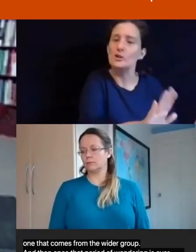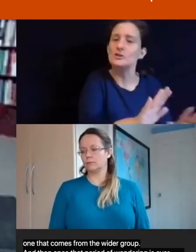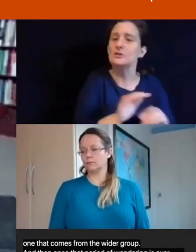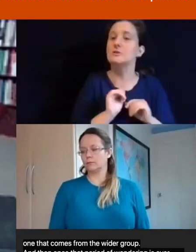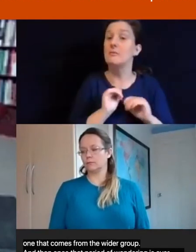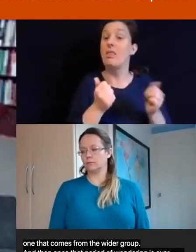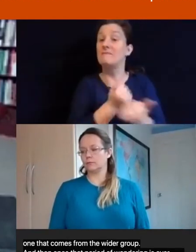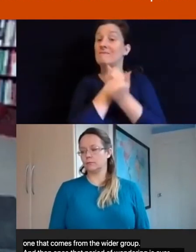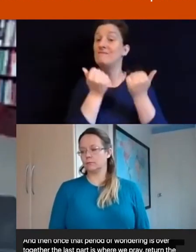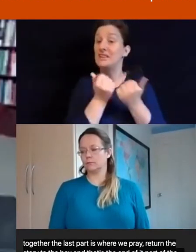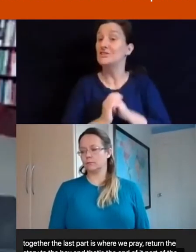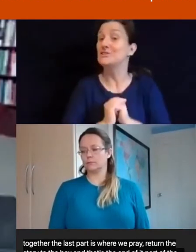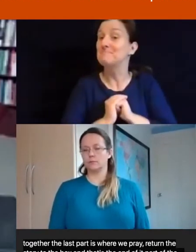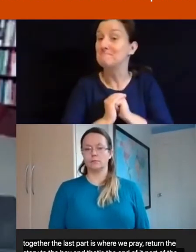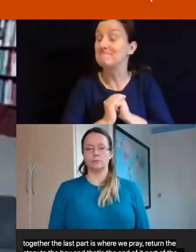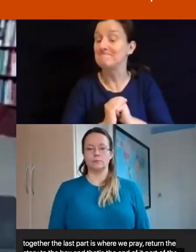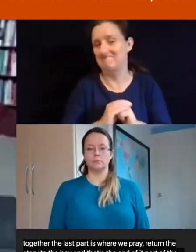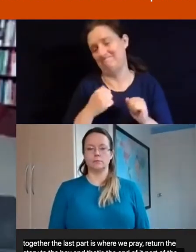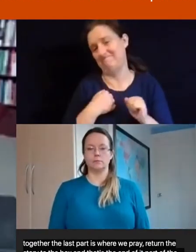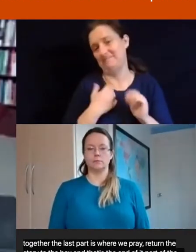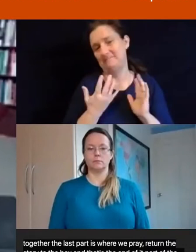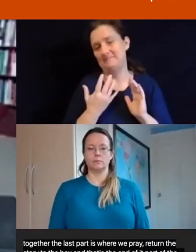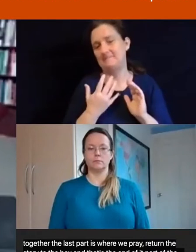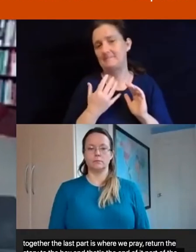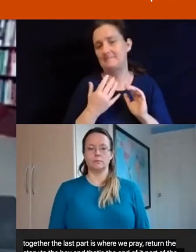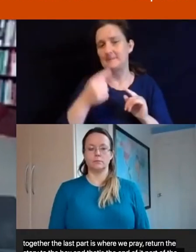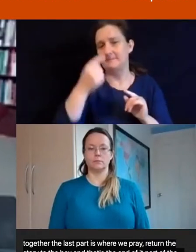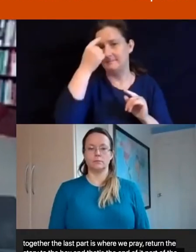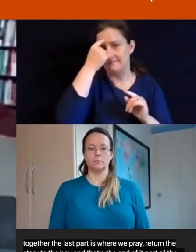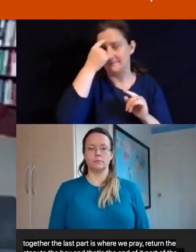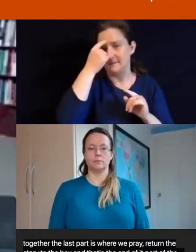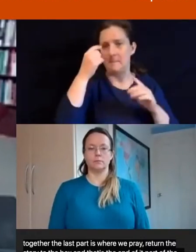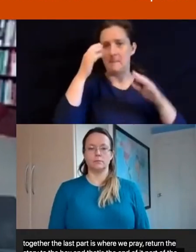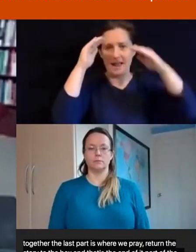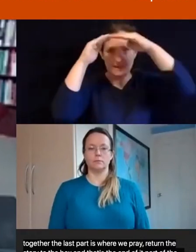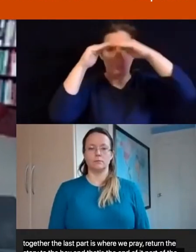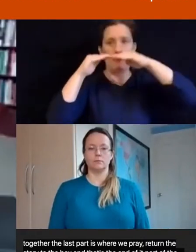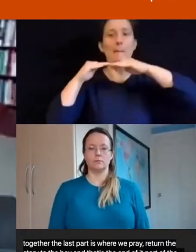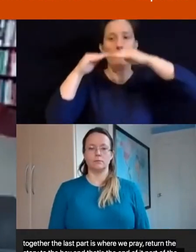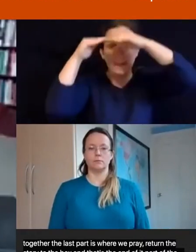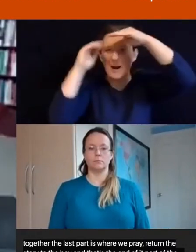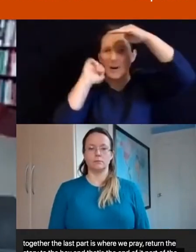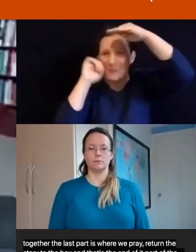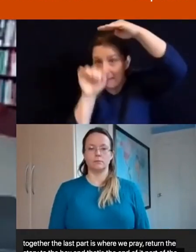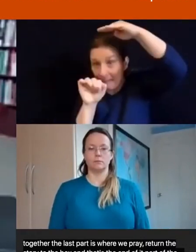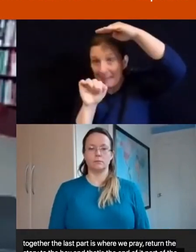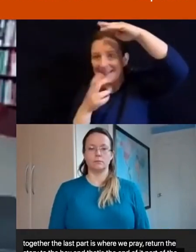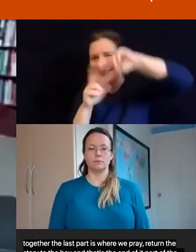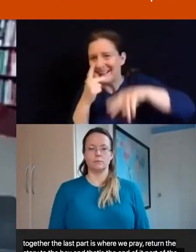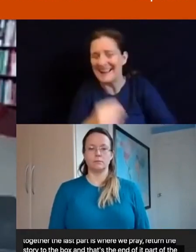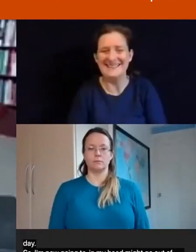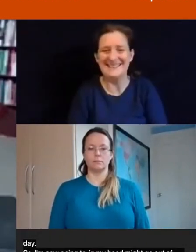day. So I'm now going to, my head might go out of shot at some point, but I'll come back in again as quickly as I